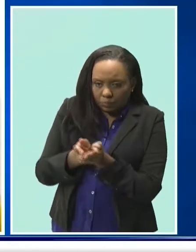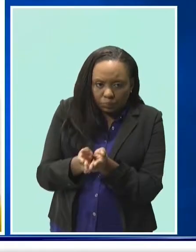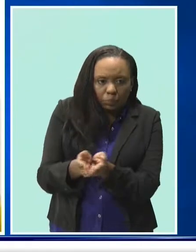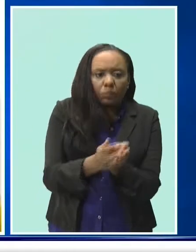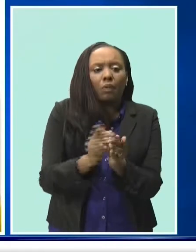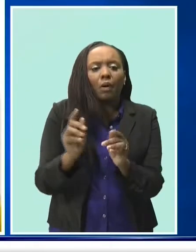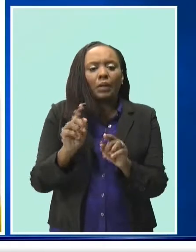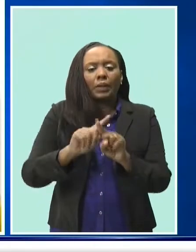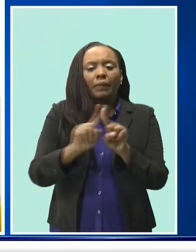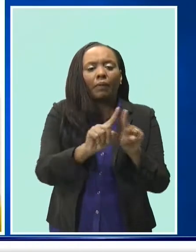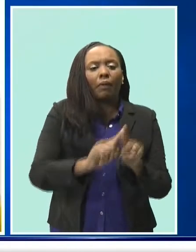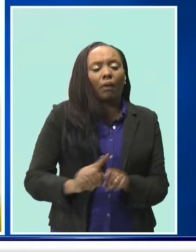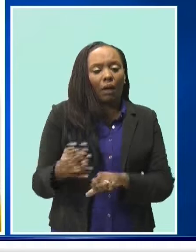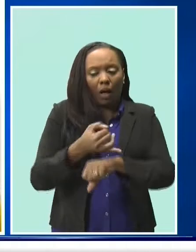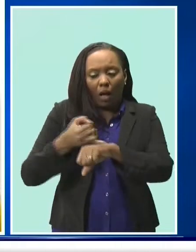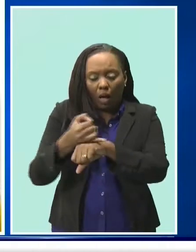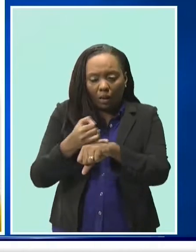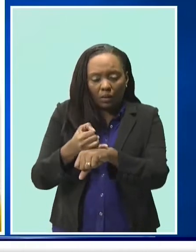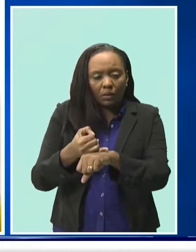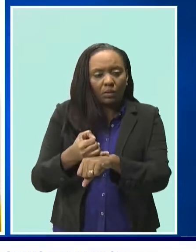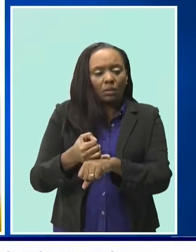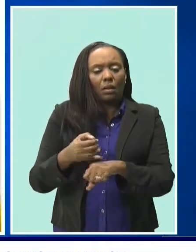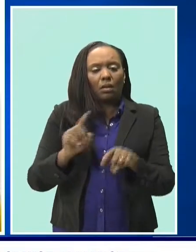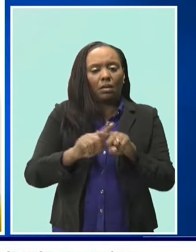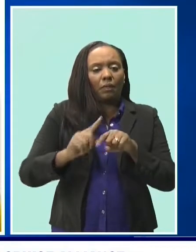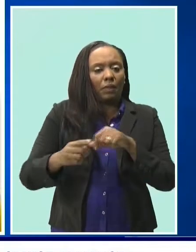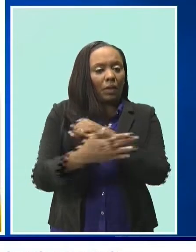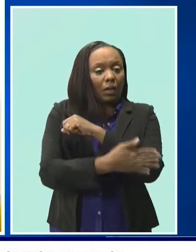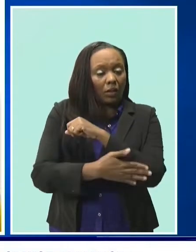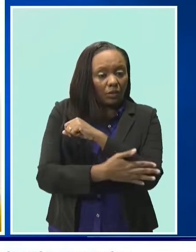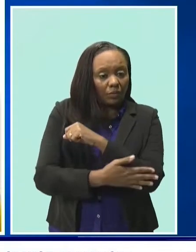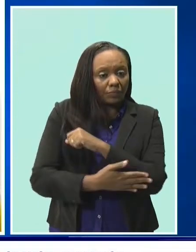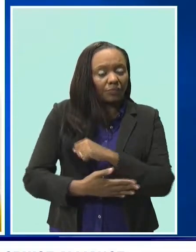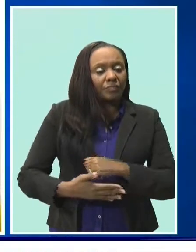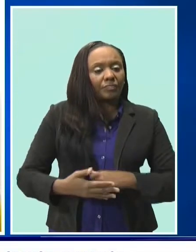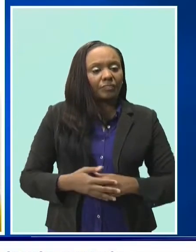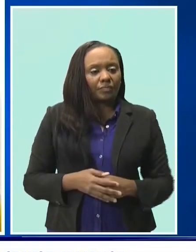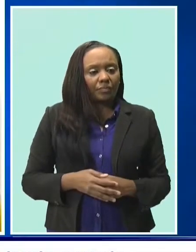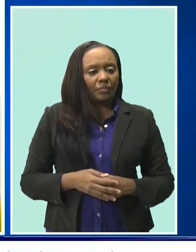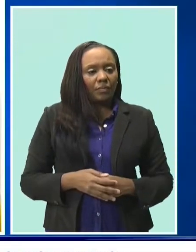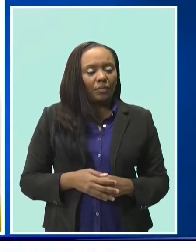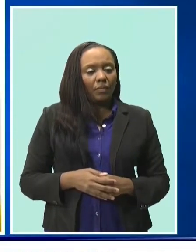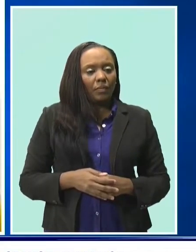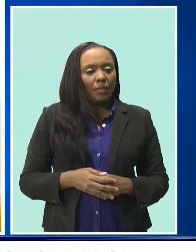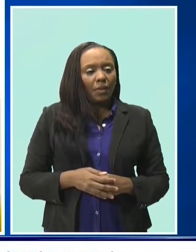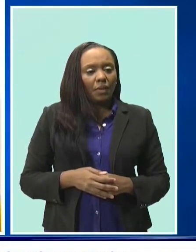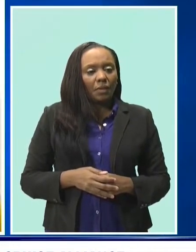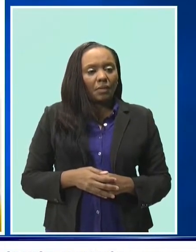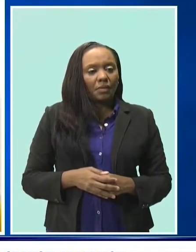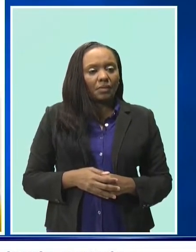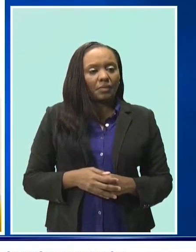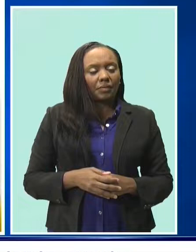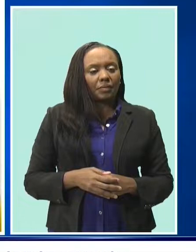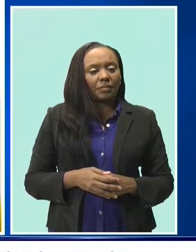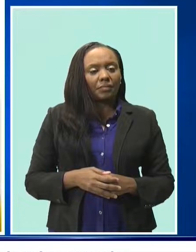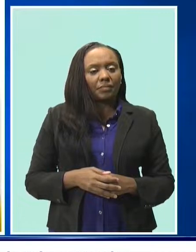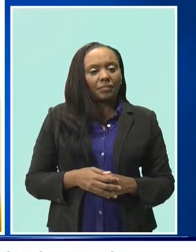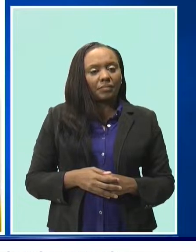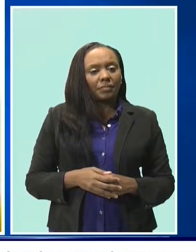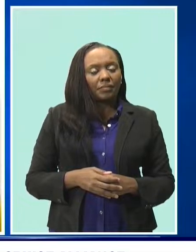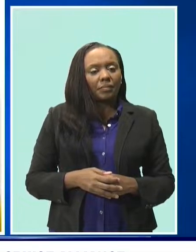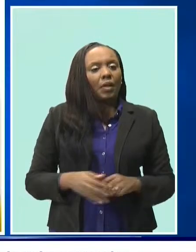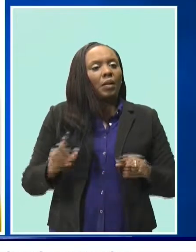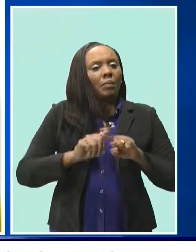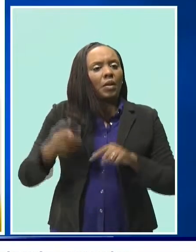want to be able to say that in concert with the cultural uniqueness of a